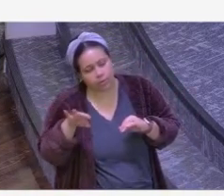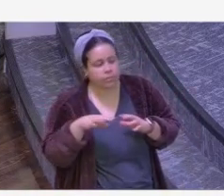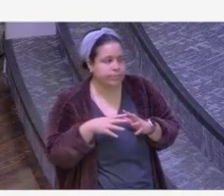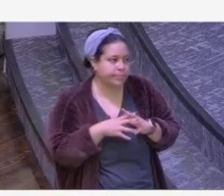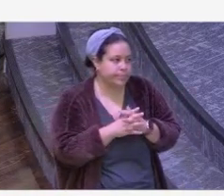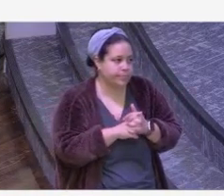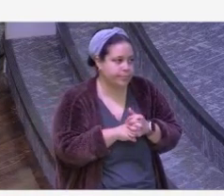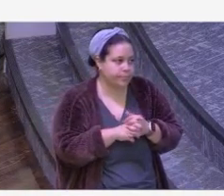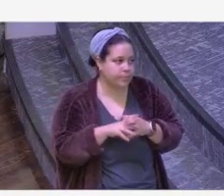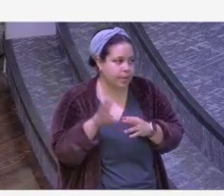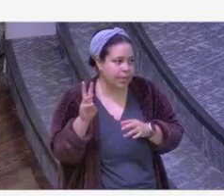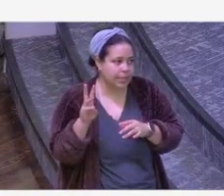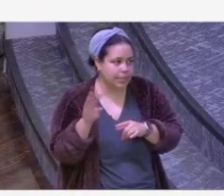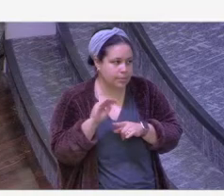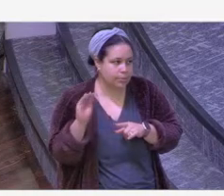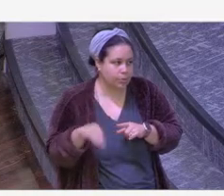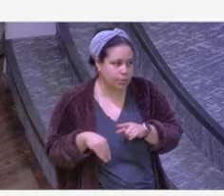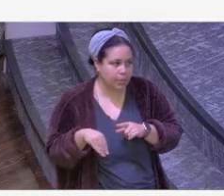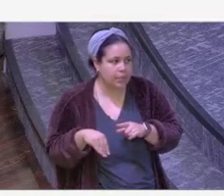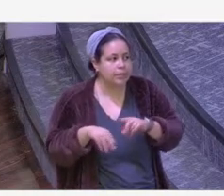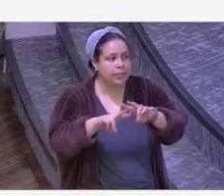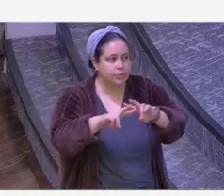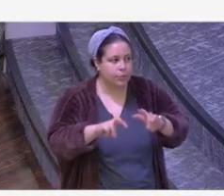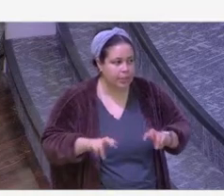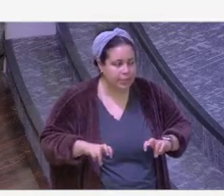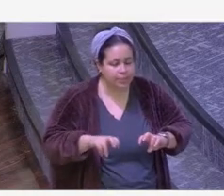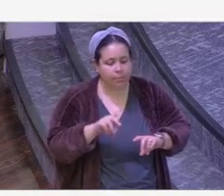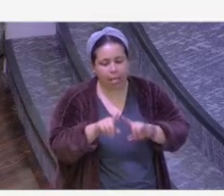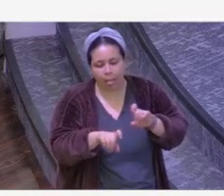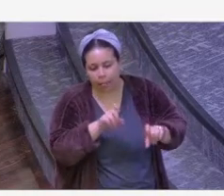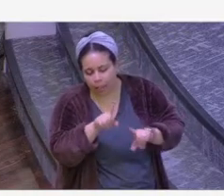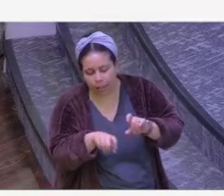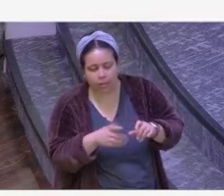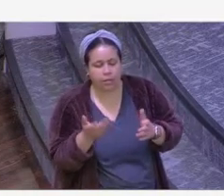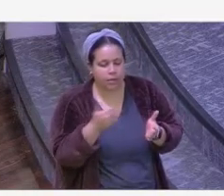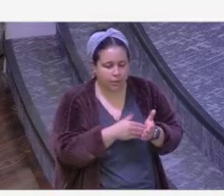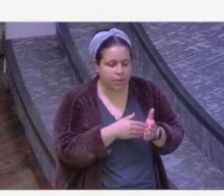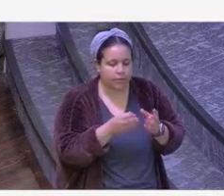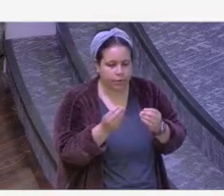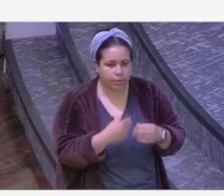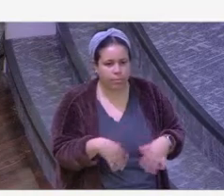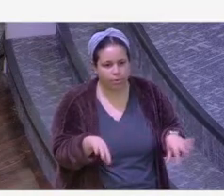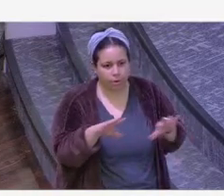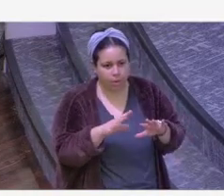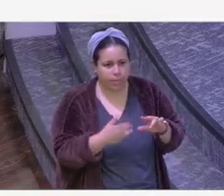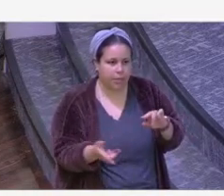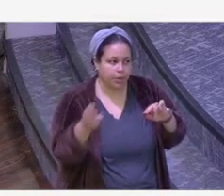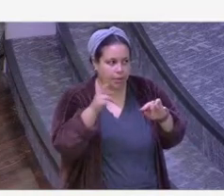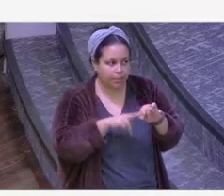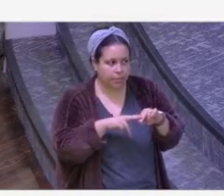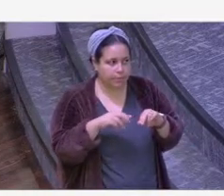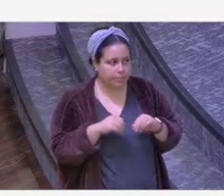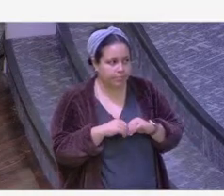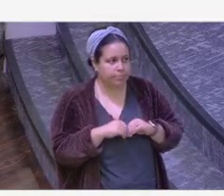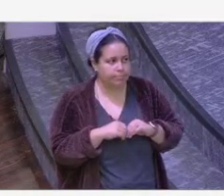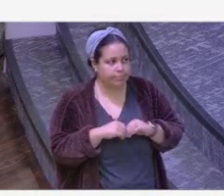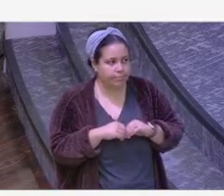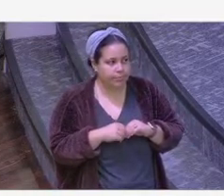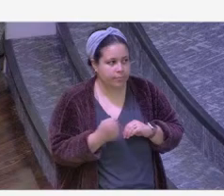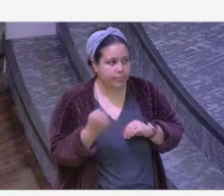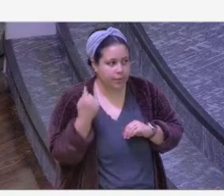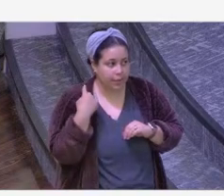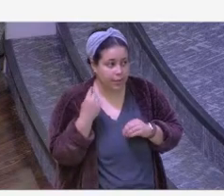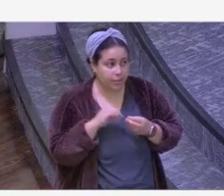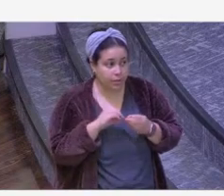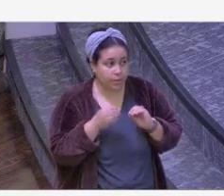2024. And then 6% would be reassessment values where current property is going up. Keep it in mind, last year this number